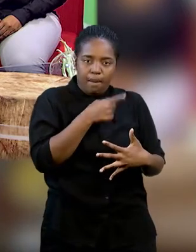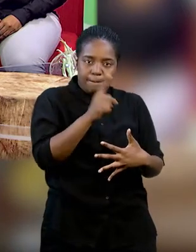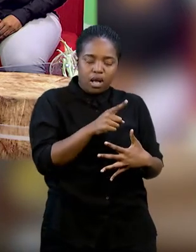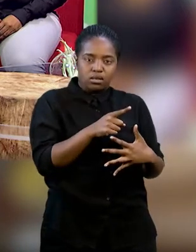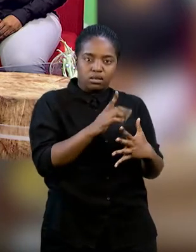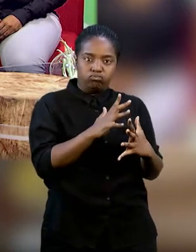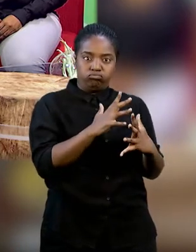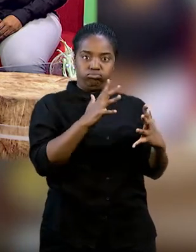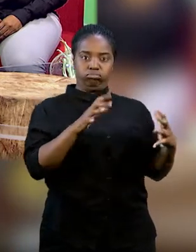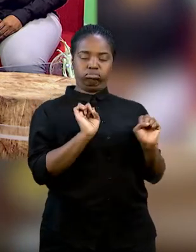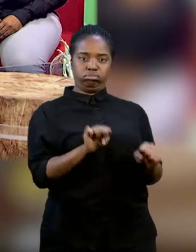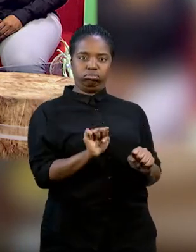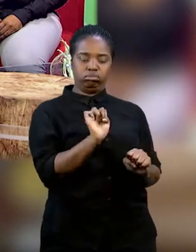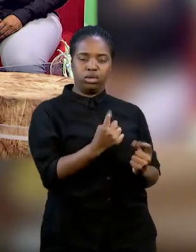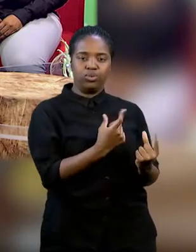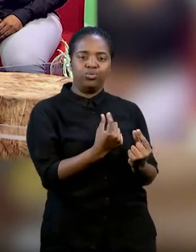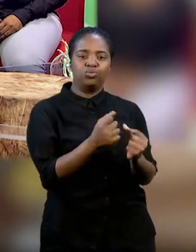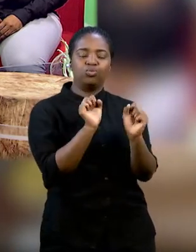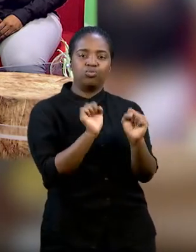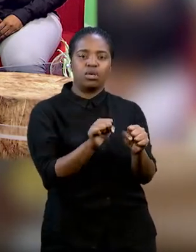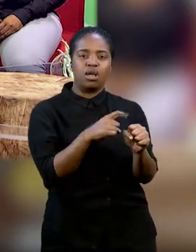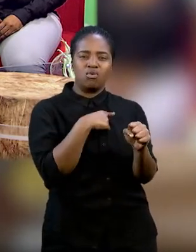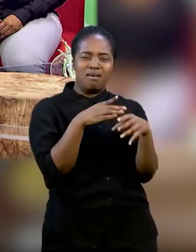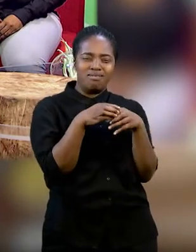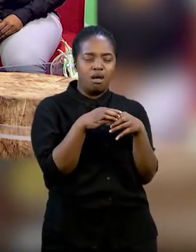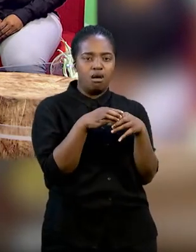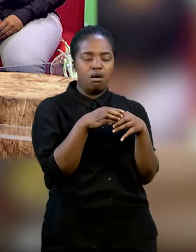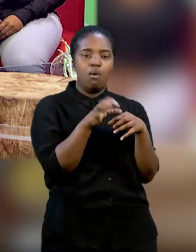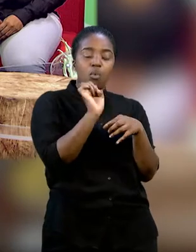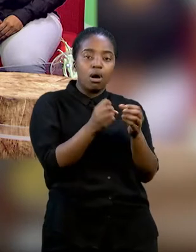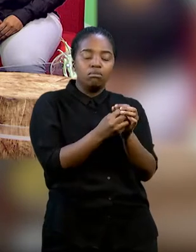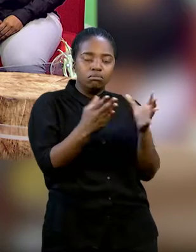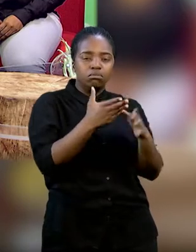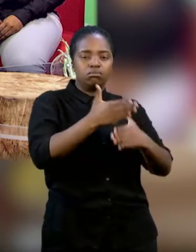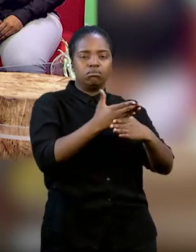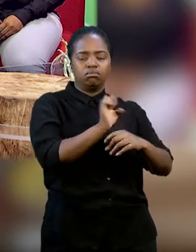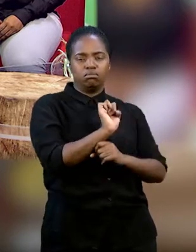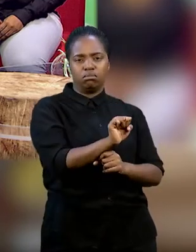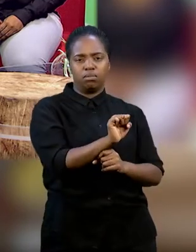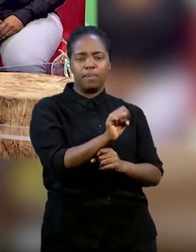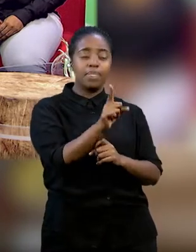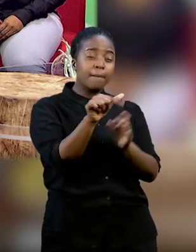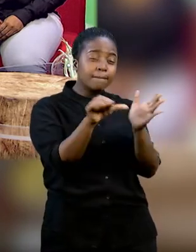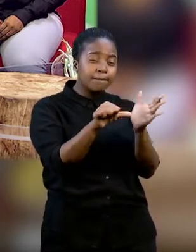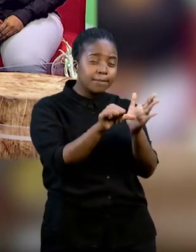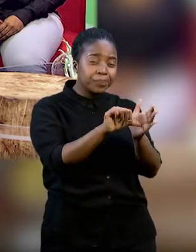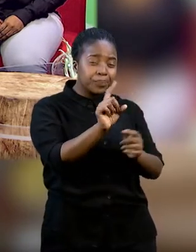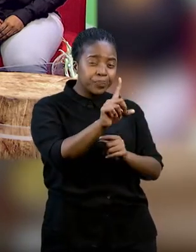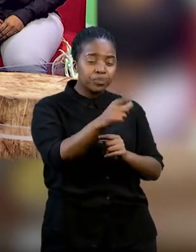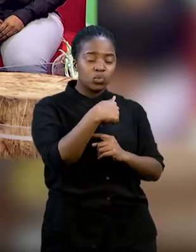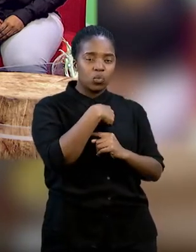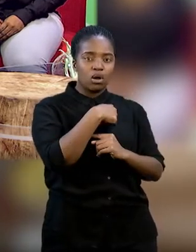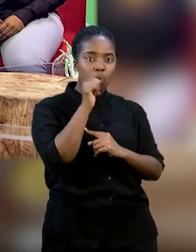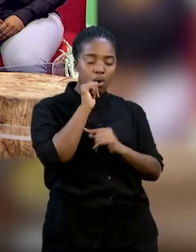awumdedeli ukuthi I volume yakhe nokukhula kwakhe kunyuke as per umsebenzi and it's very